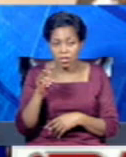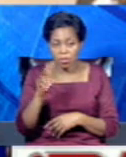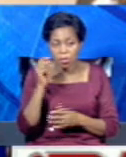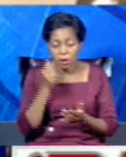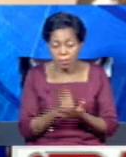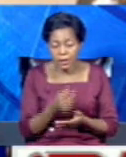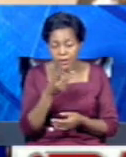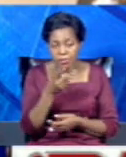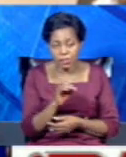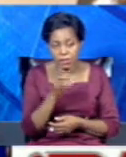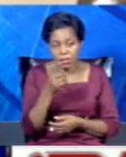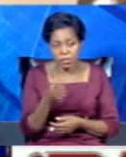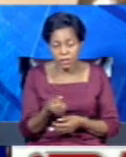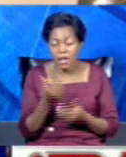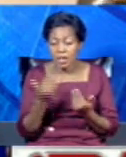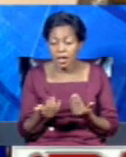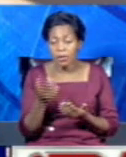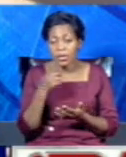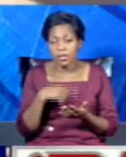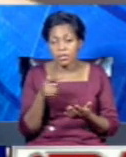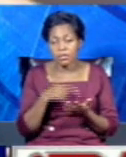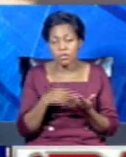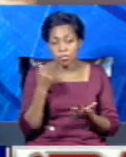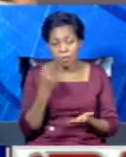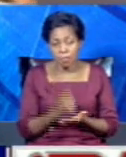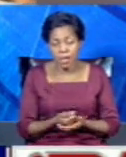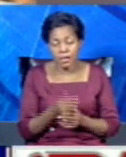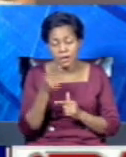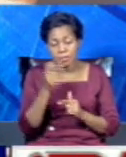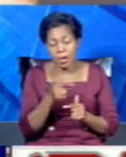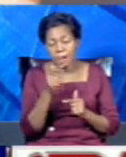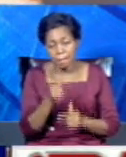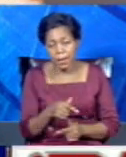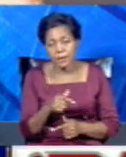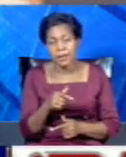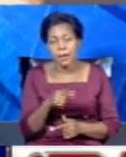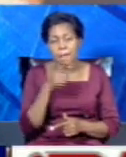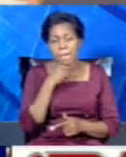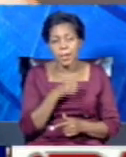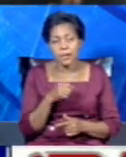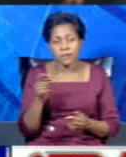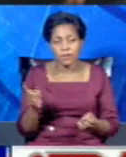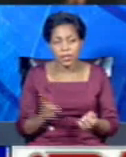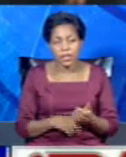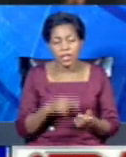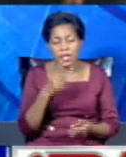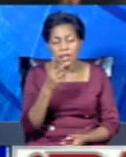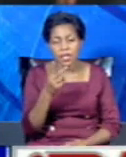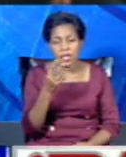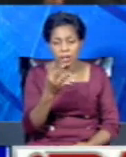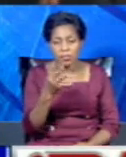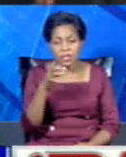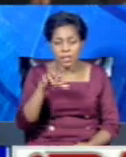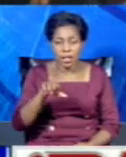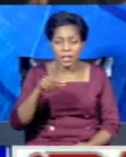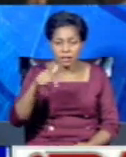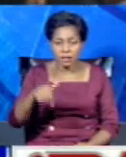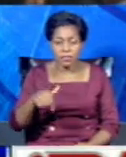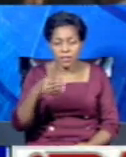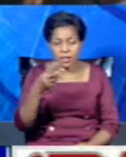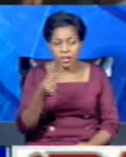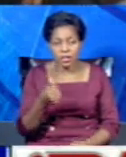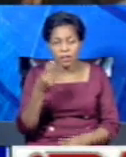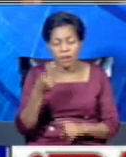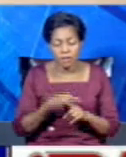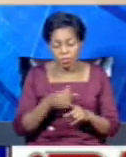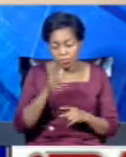The central bank has accused Ruparelia and the Meera Investments of siphoning over 397 billion shillings from Crane Bank, a